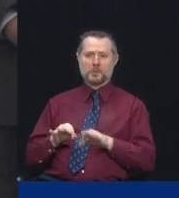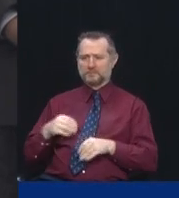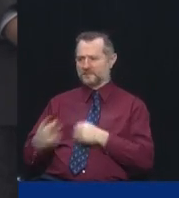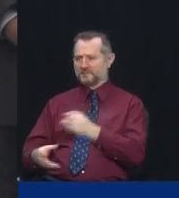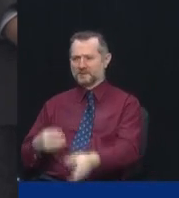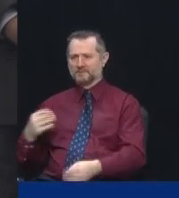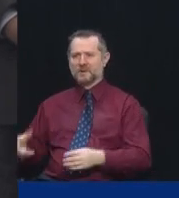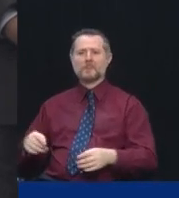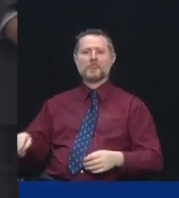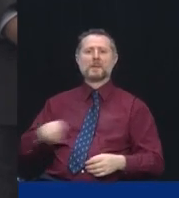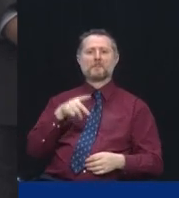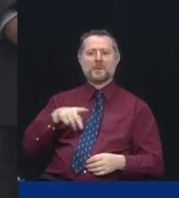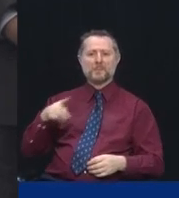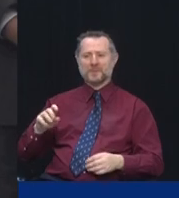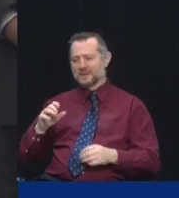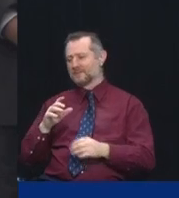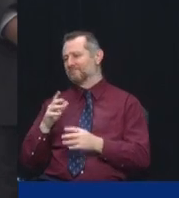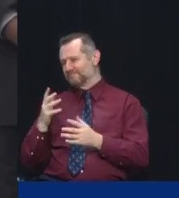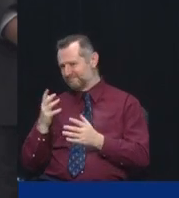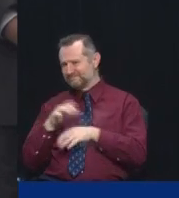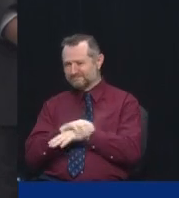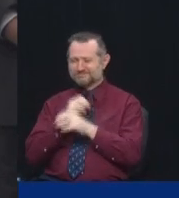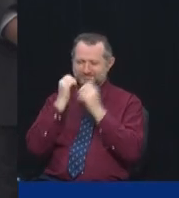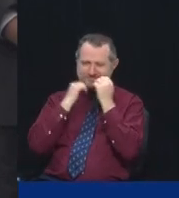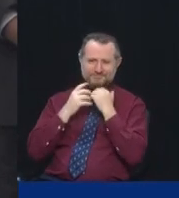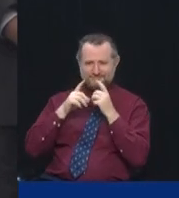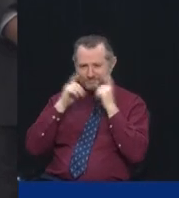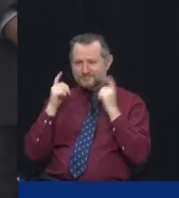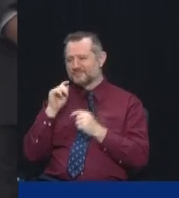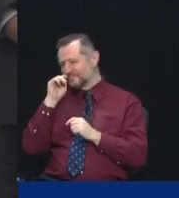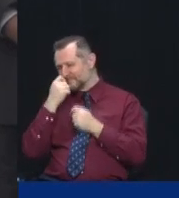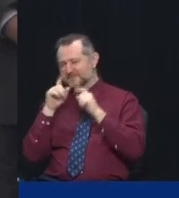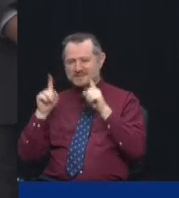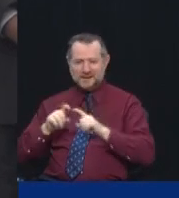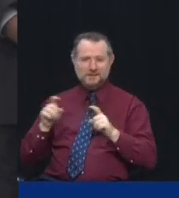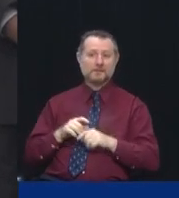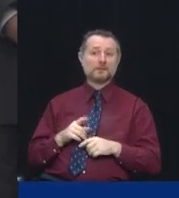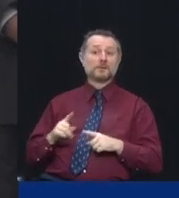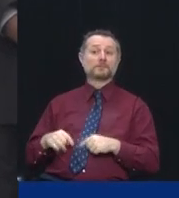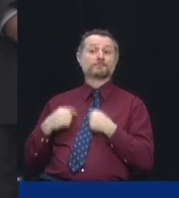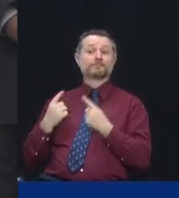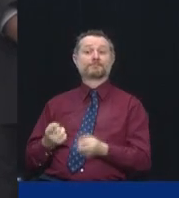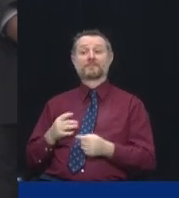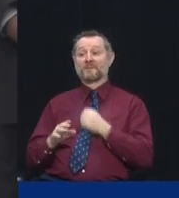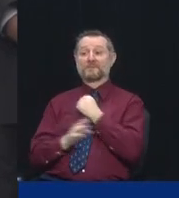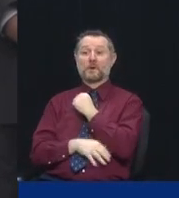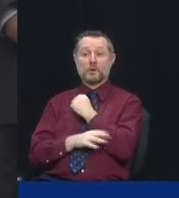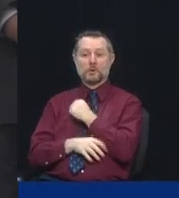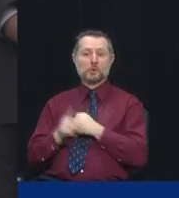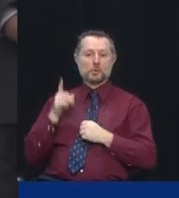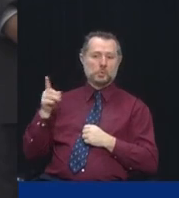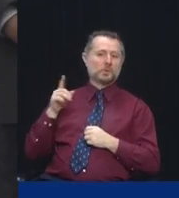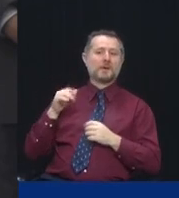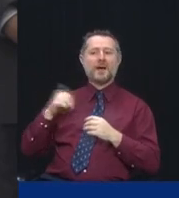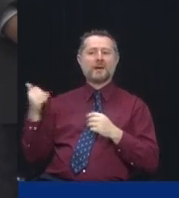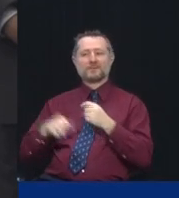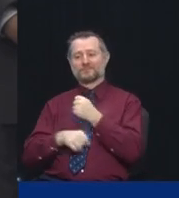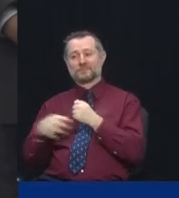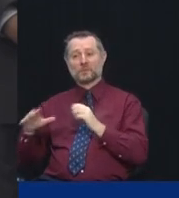and COVID tests. Since the fall, you and your team have made sure the vaccines